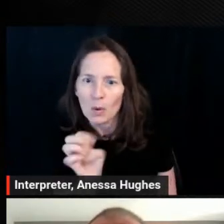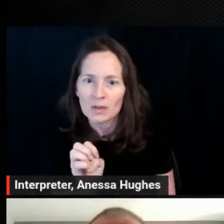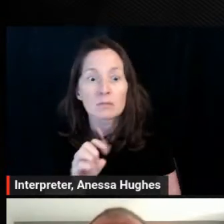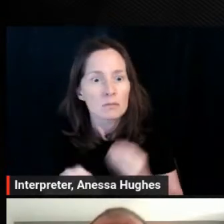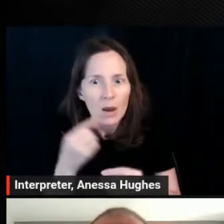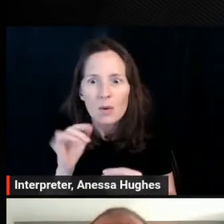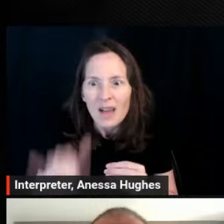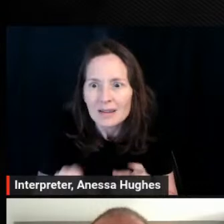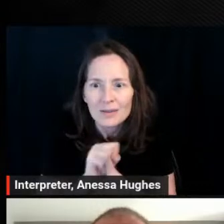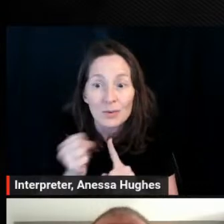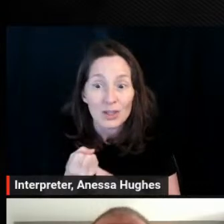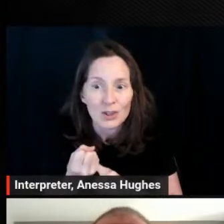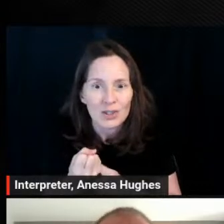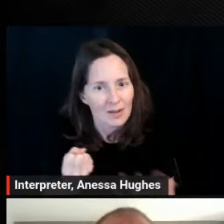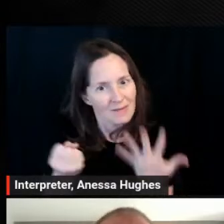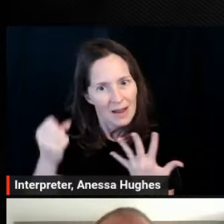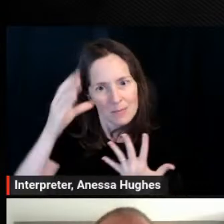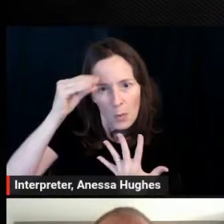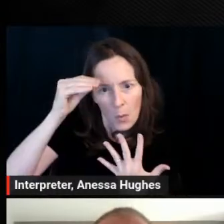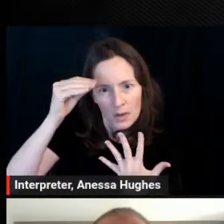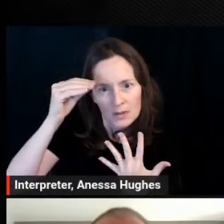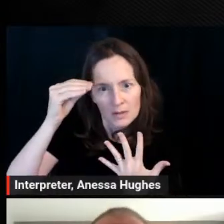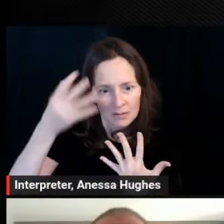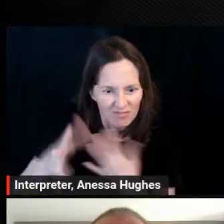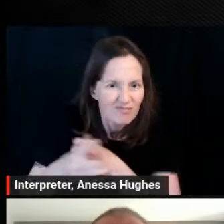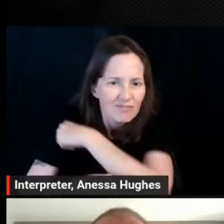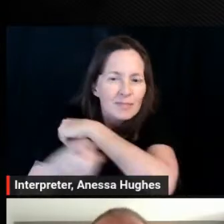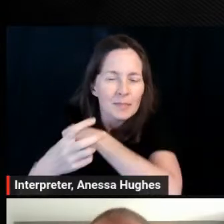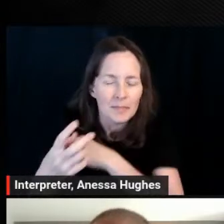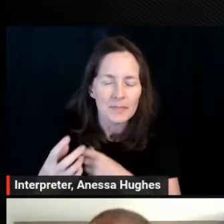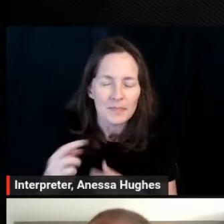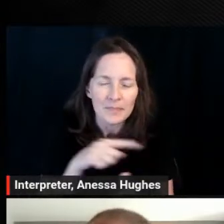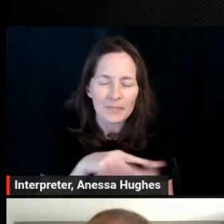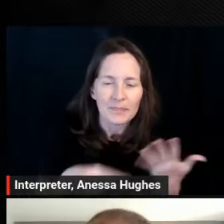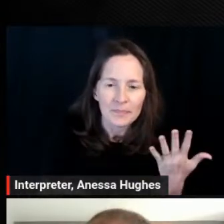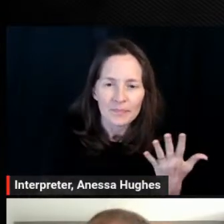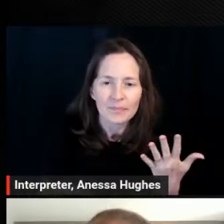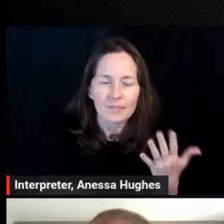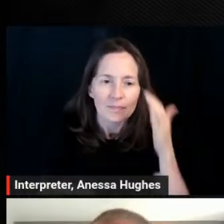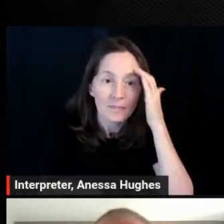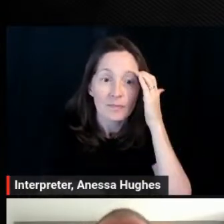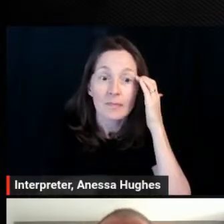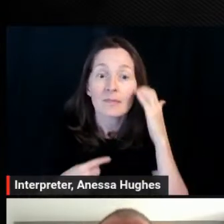35 archives in 14 states and the District of Columbia.